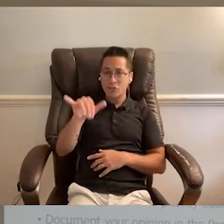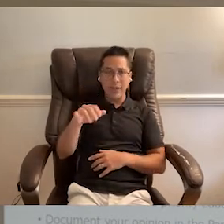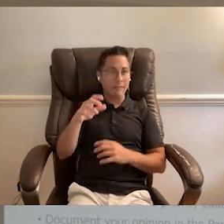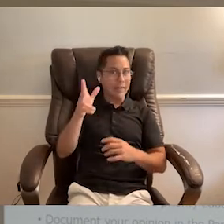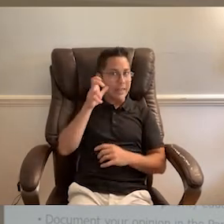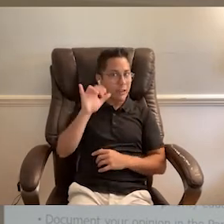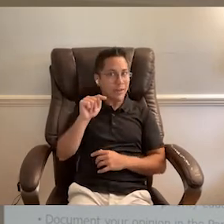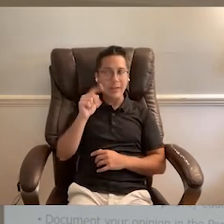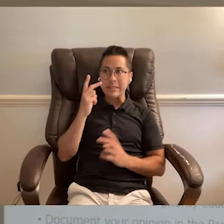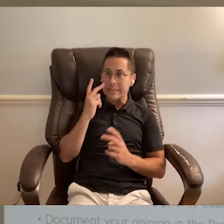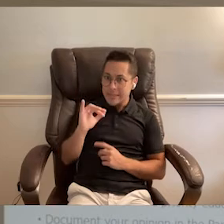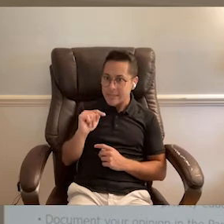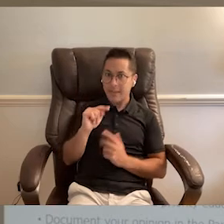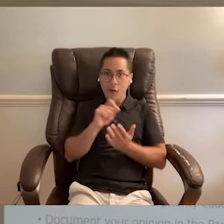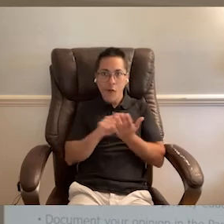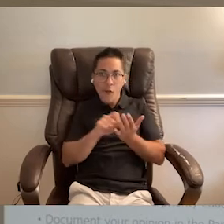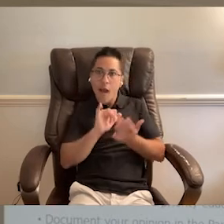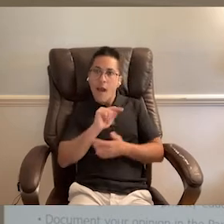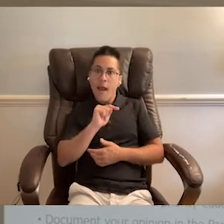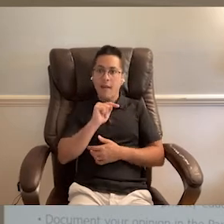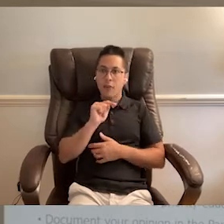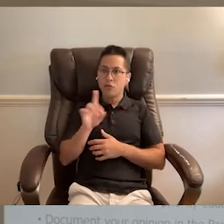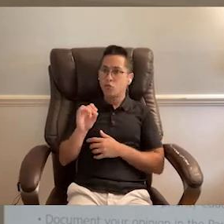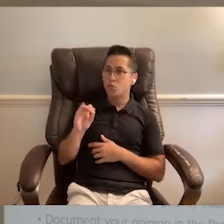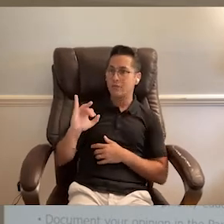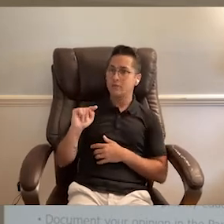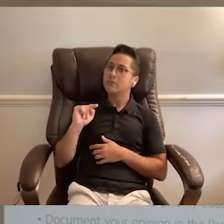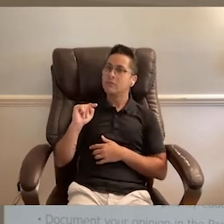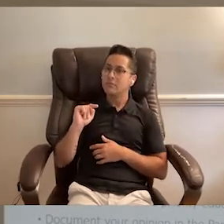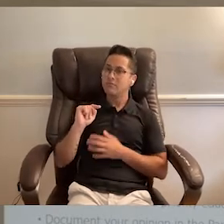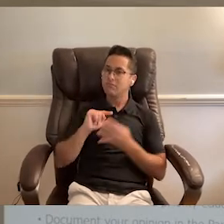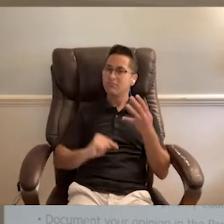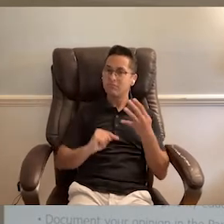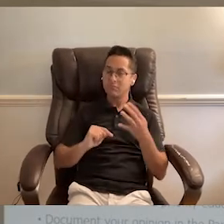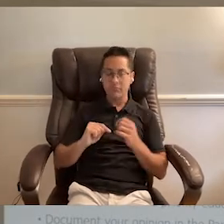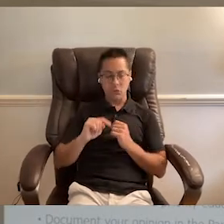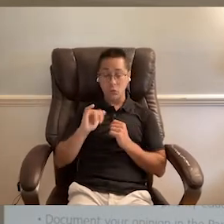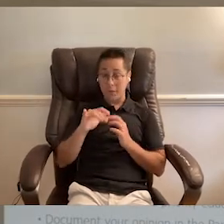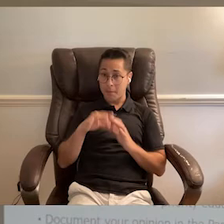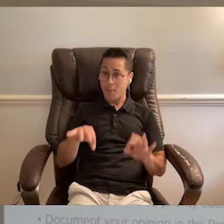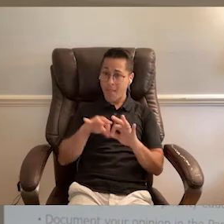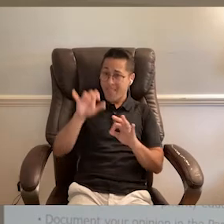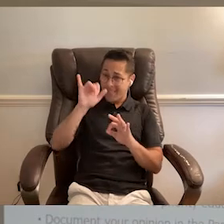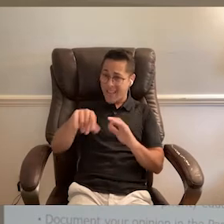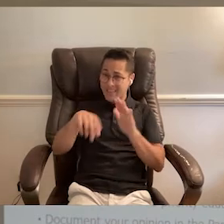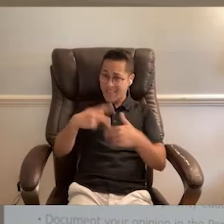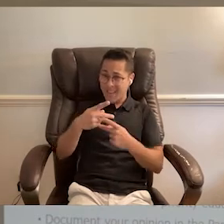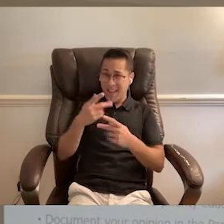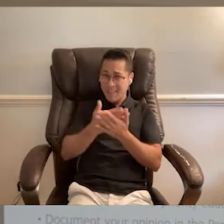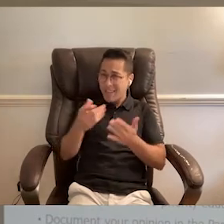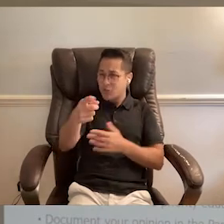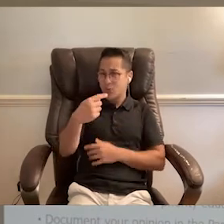it, they need to do it. Okay, so it's important that those are the kinds of things you're saying. You're not